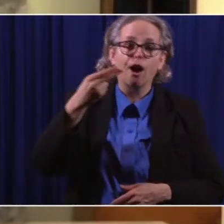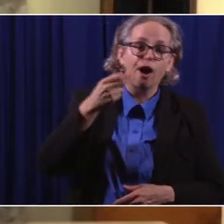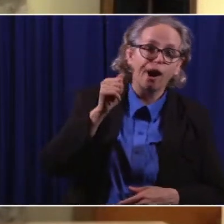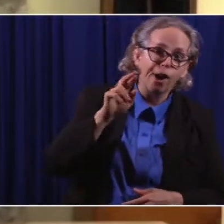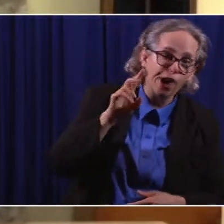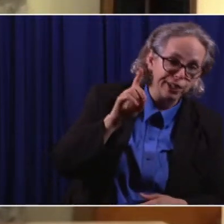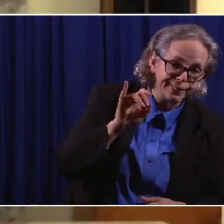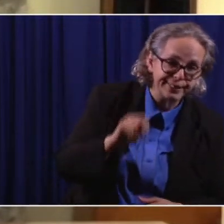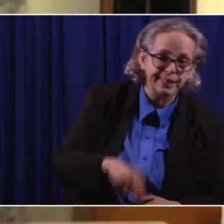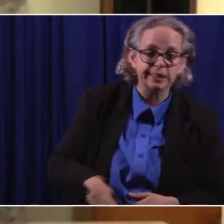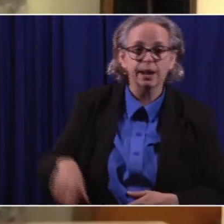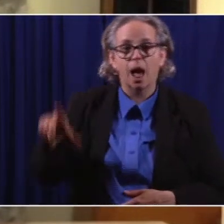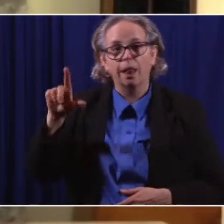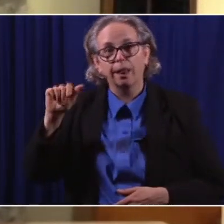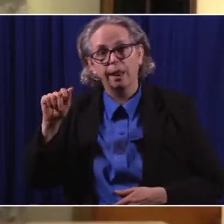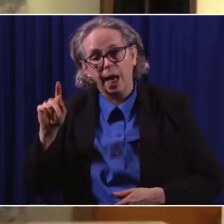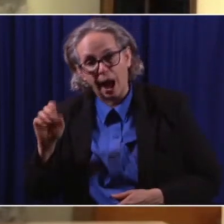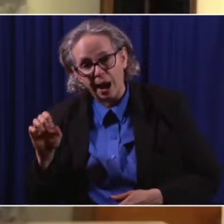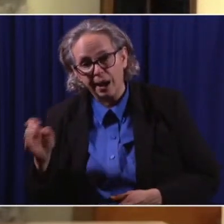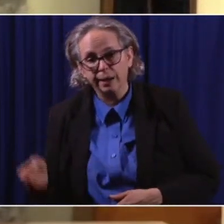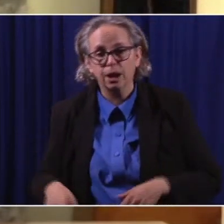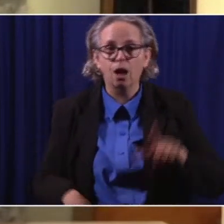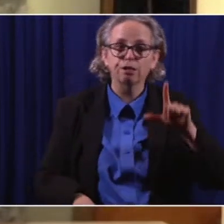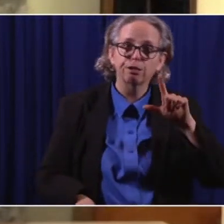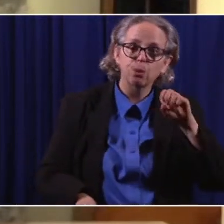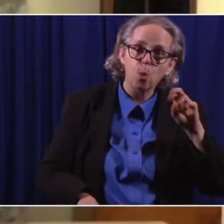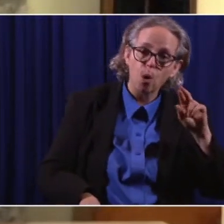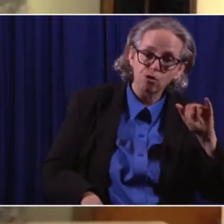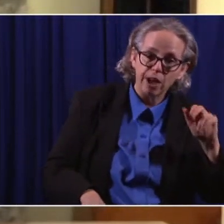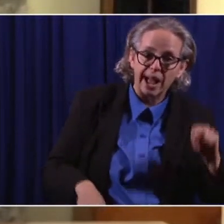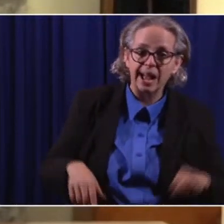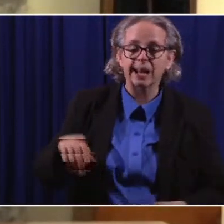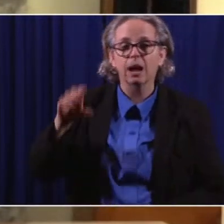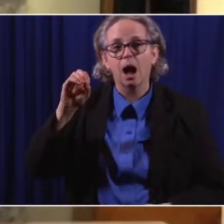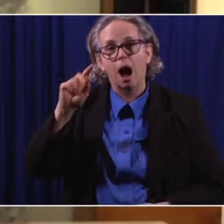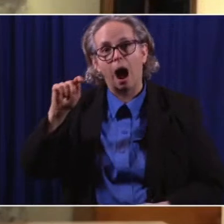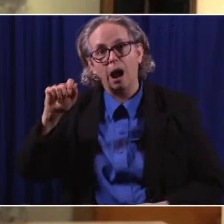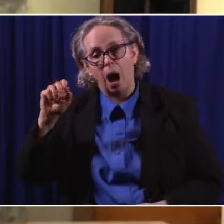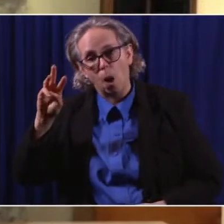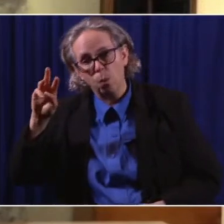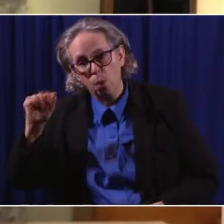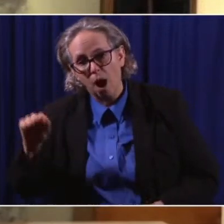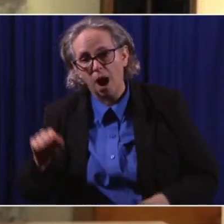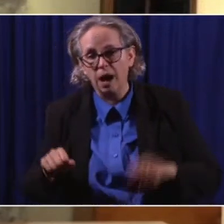counties are red for the first time. Crawford, Geauga, Lake, Ottawa, and Tuscarawas.